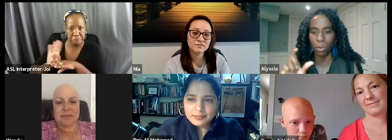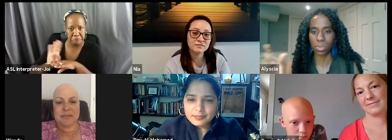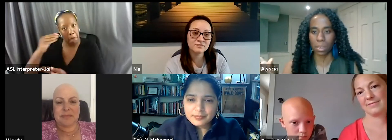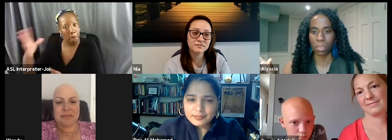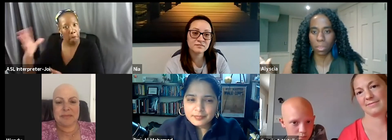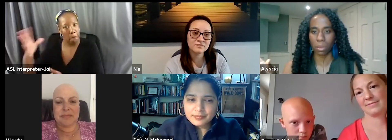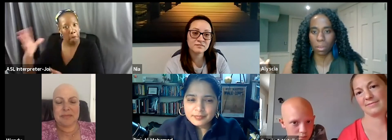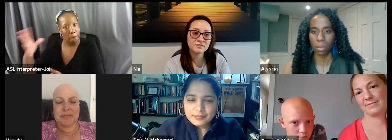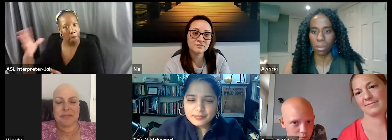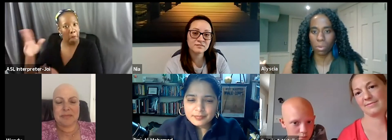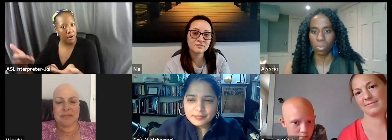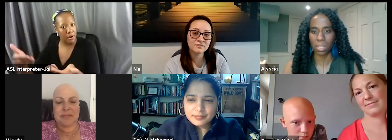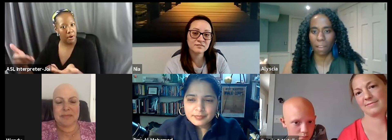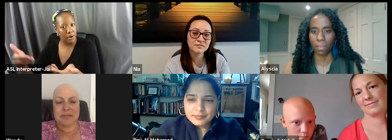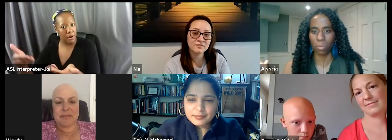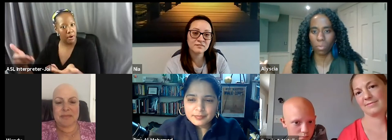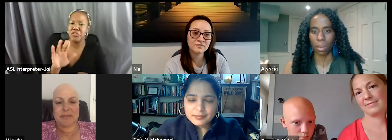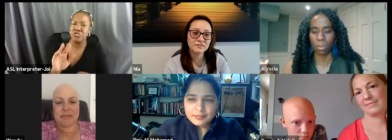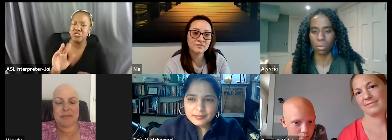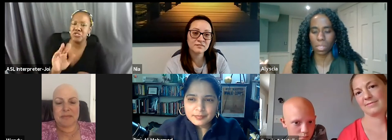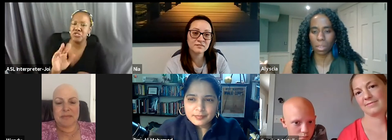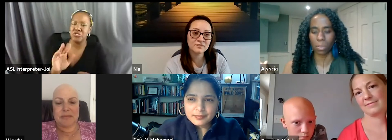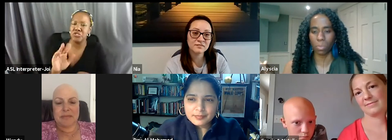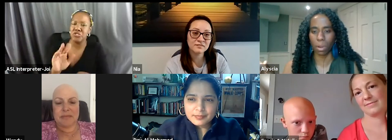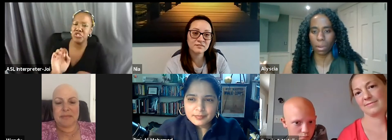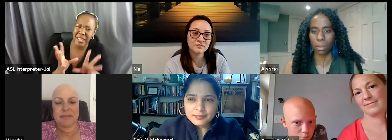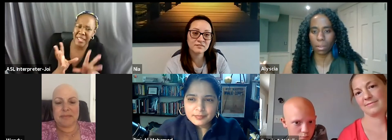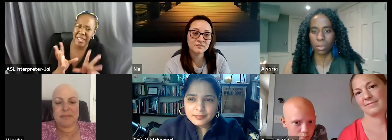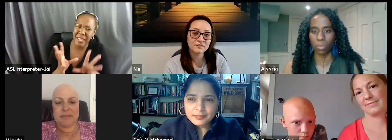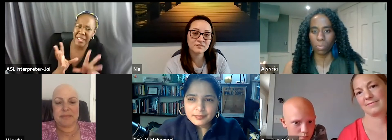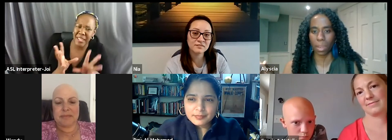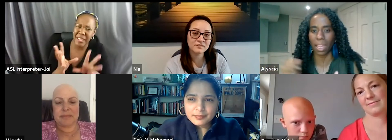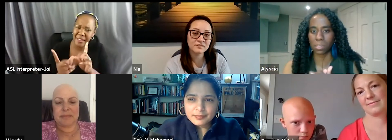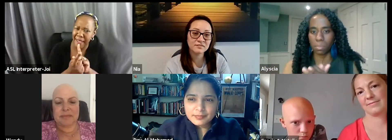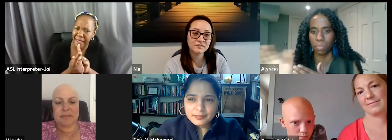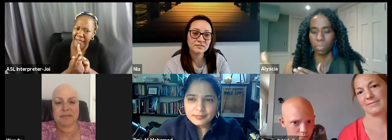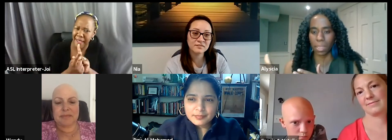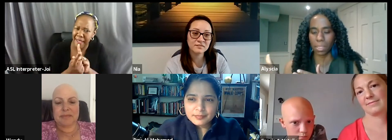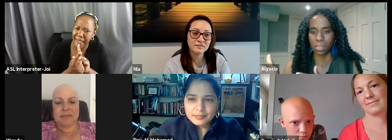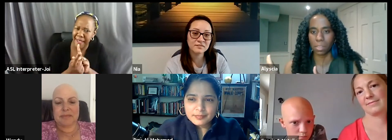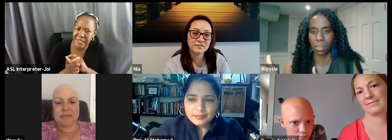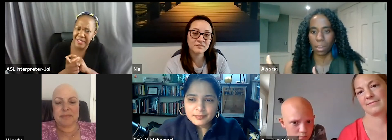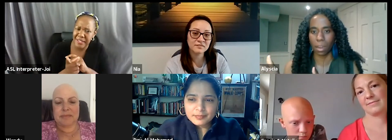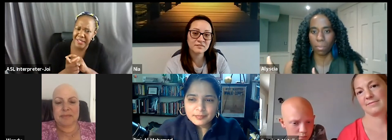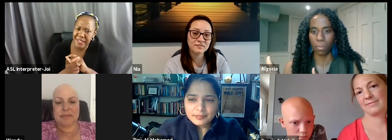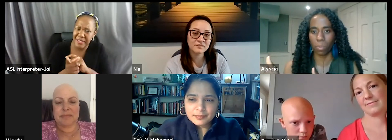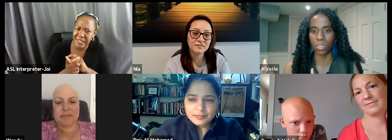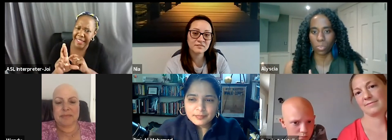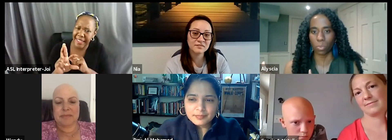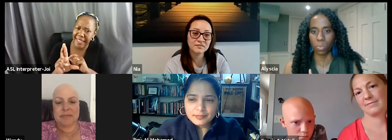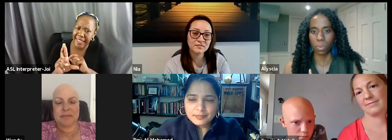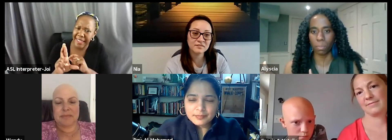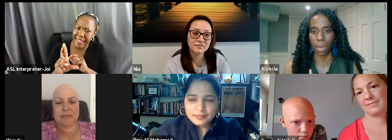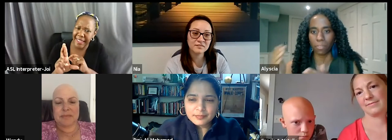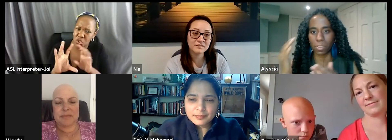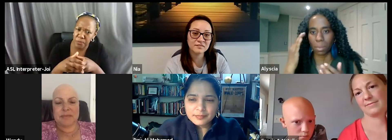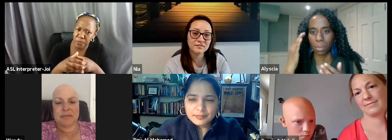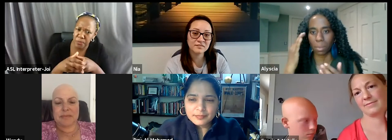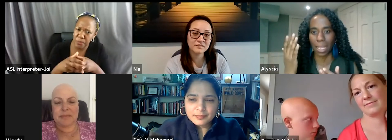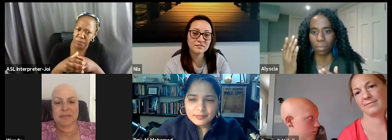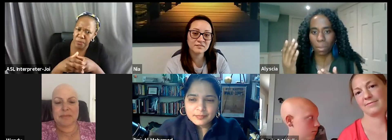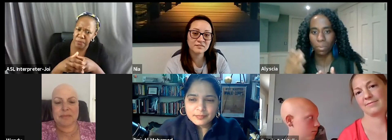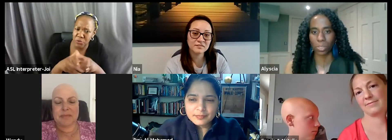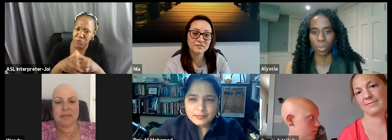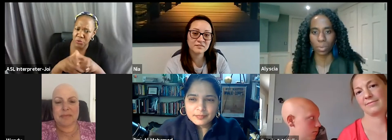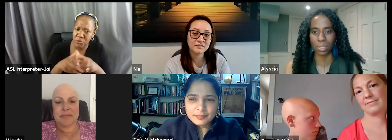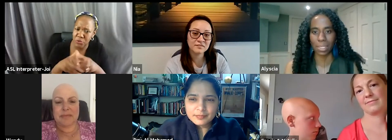I know it was another, was it African? No, it was another group, a cancer-based women's group. Yeah, I